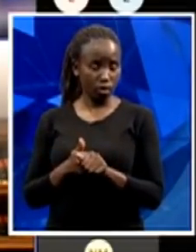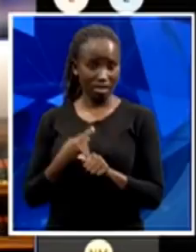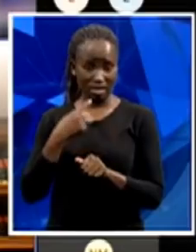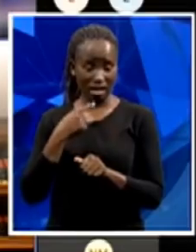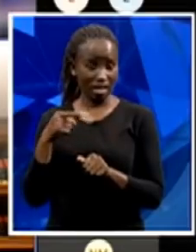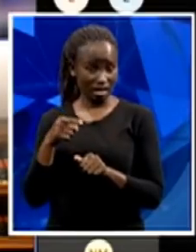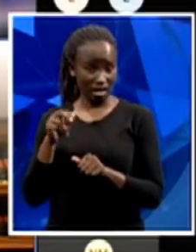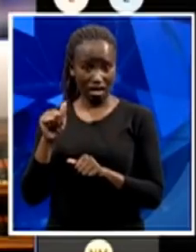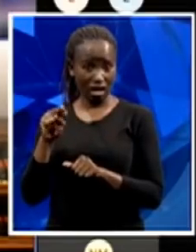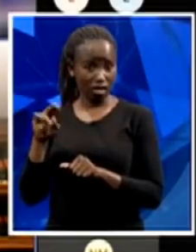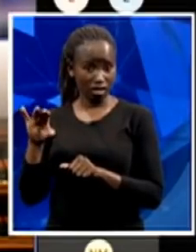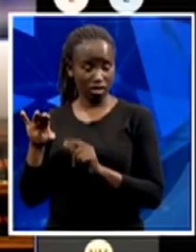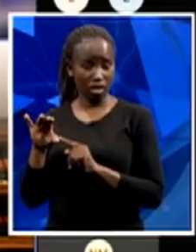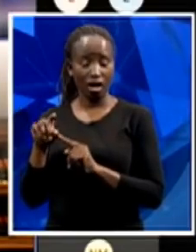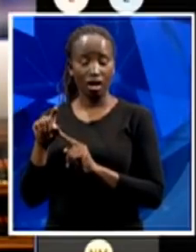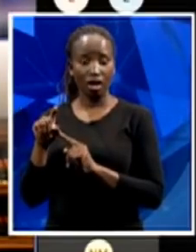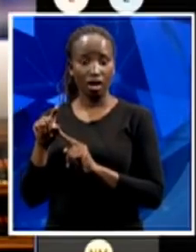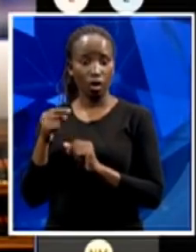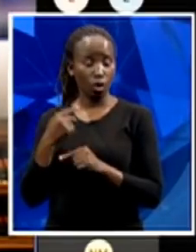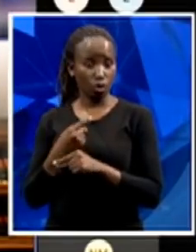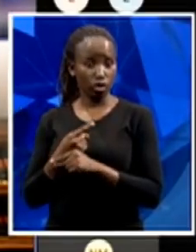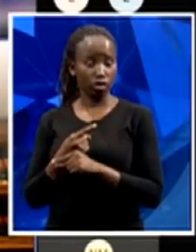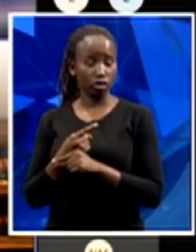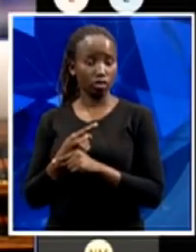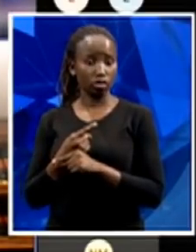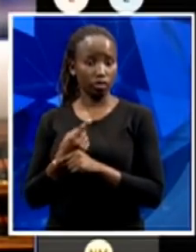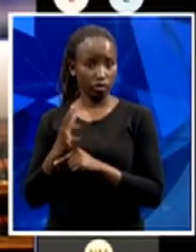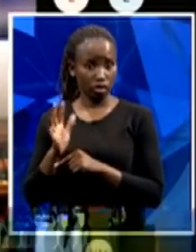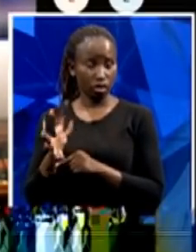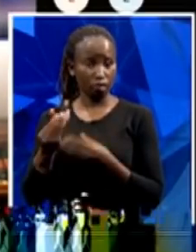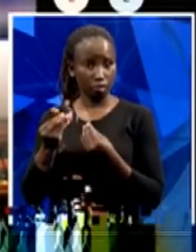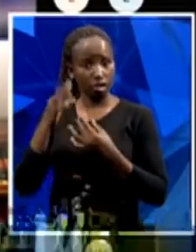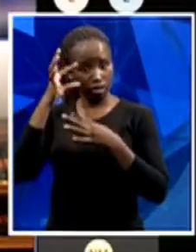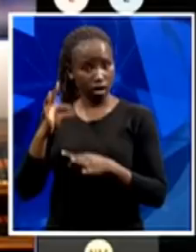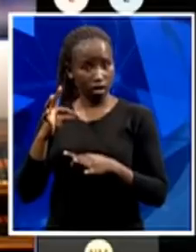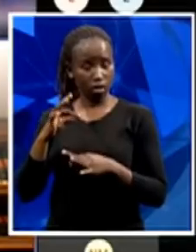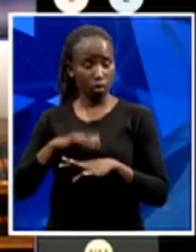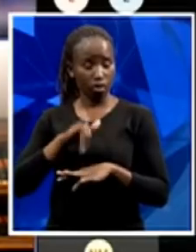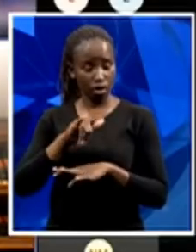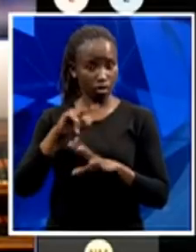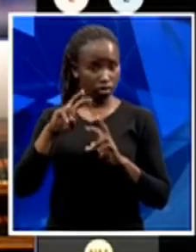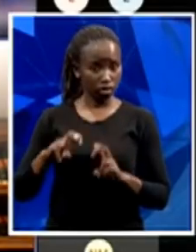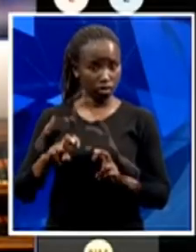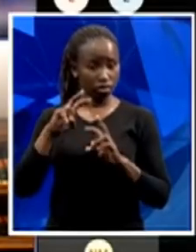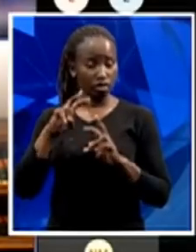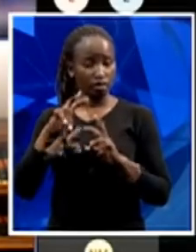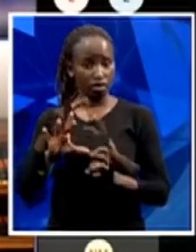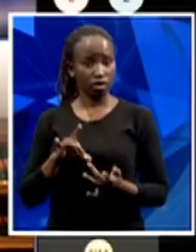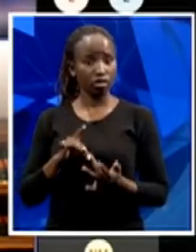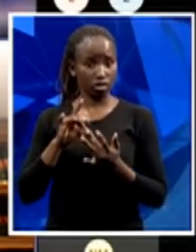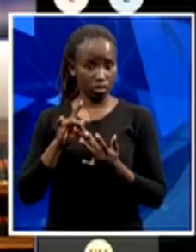occasion to take a decision on litigation. And if it elected to delegate those powers to